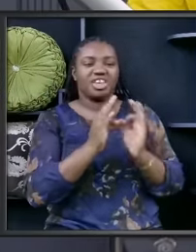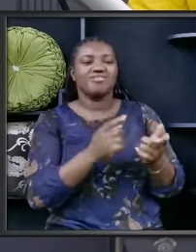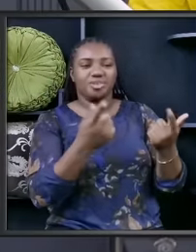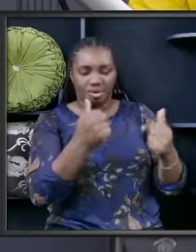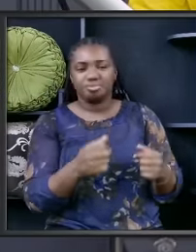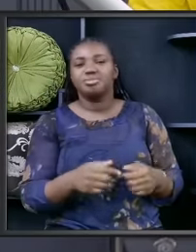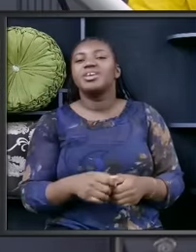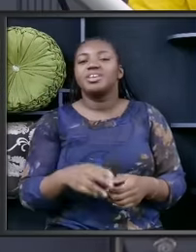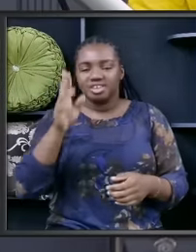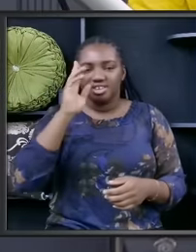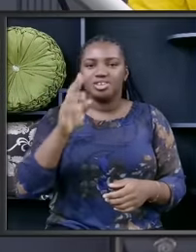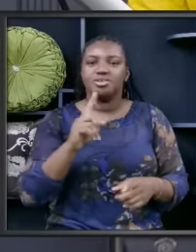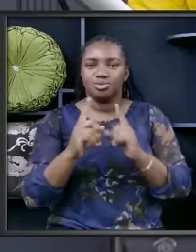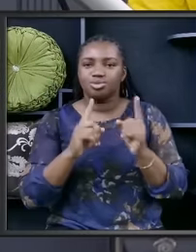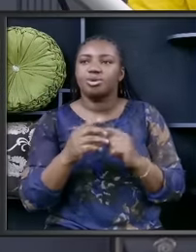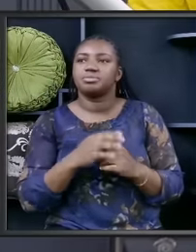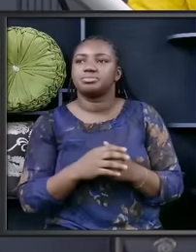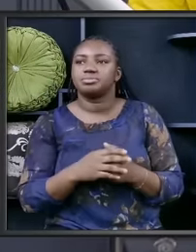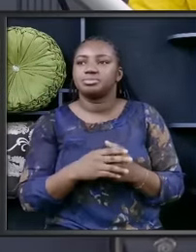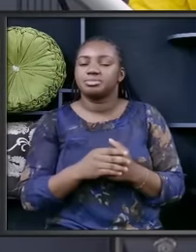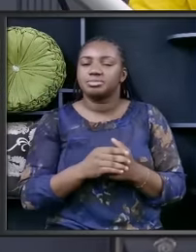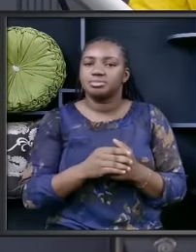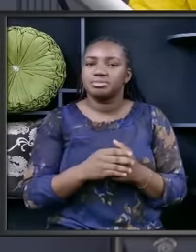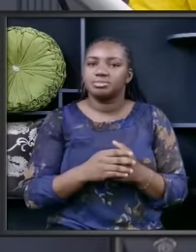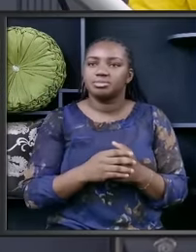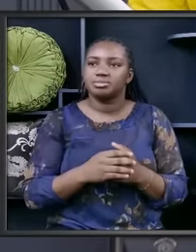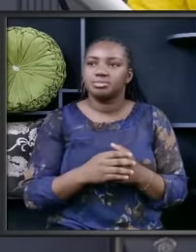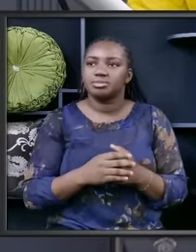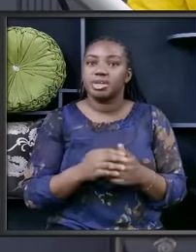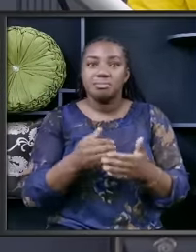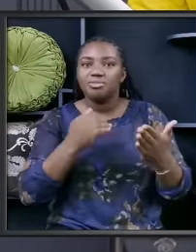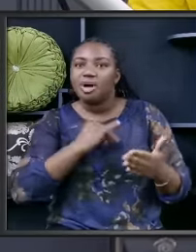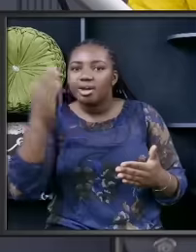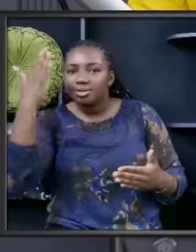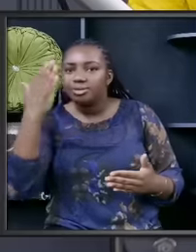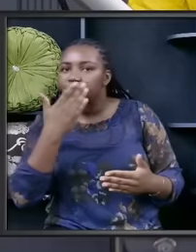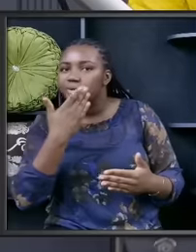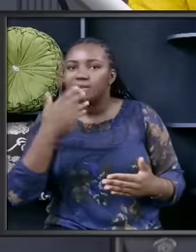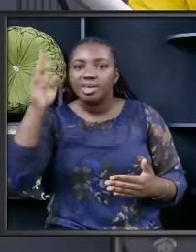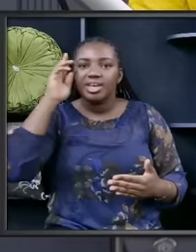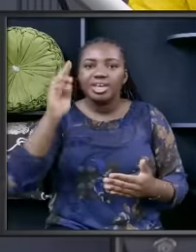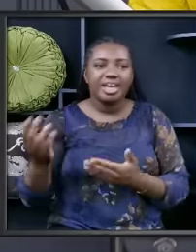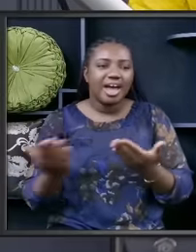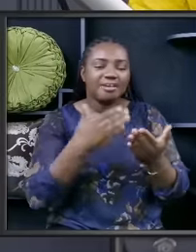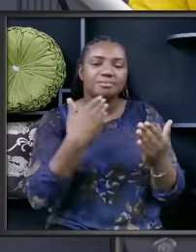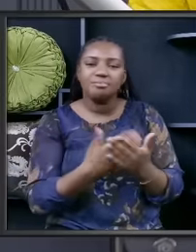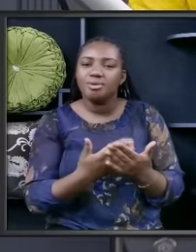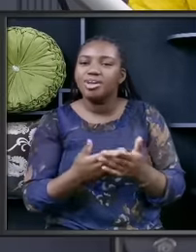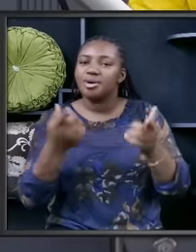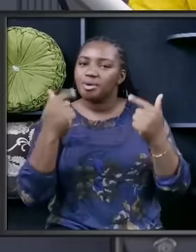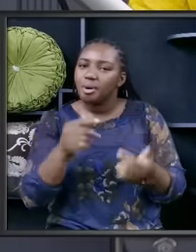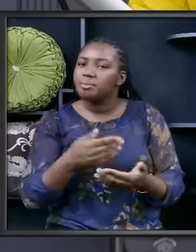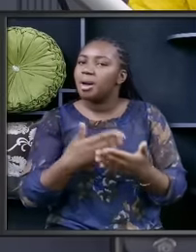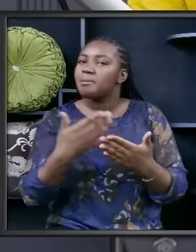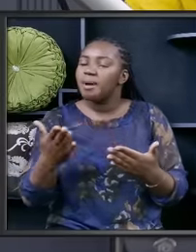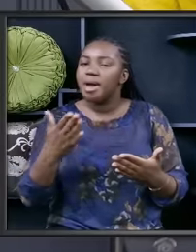So, na him, before I know it, He go carry money, come buy my